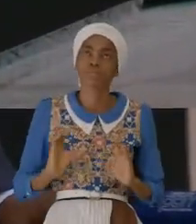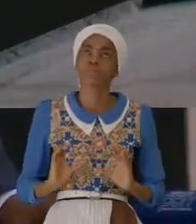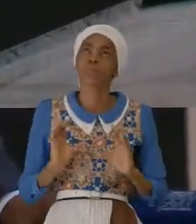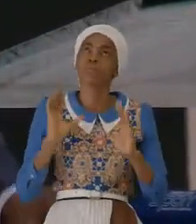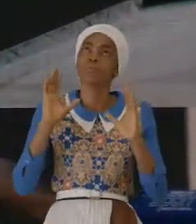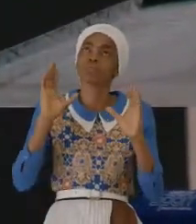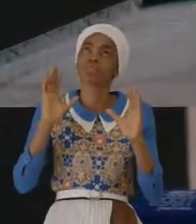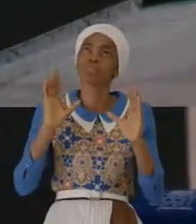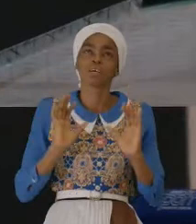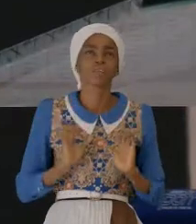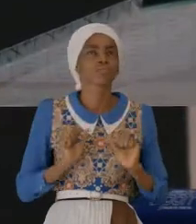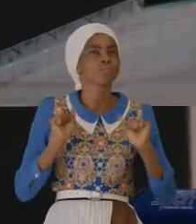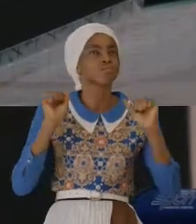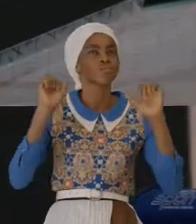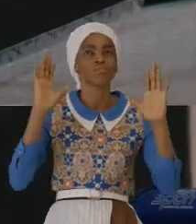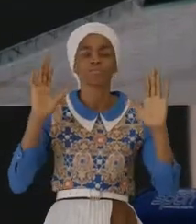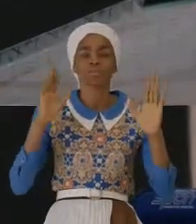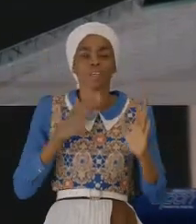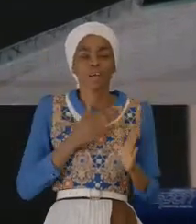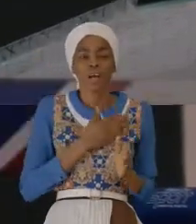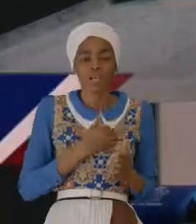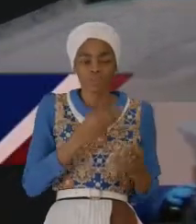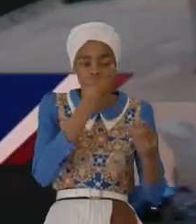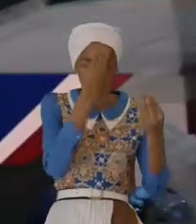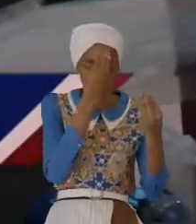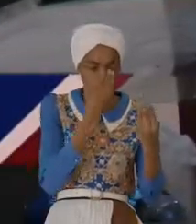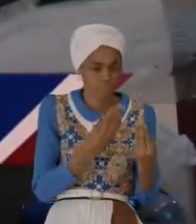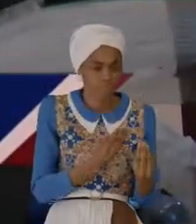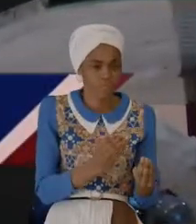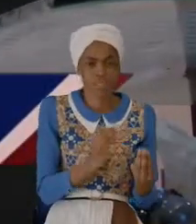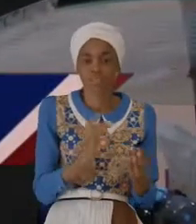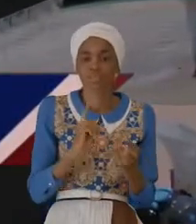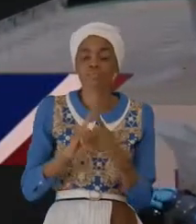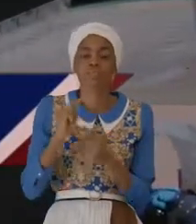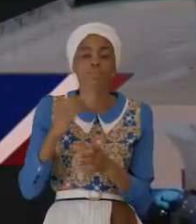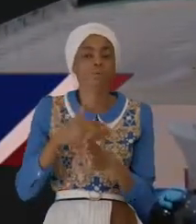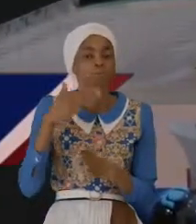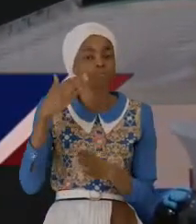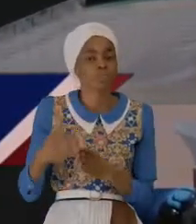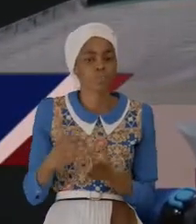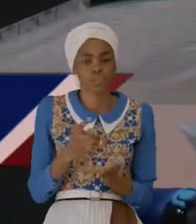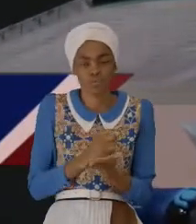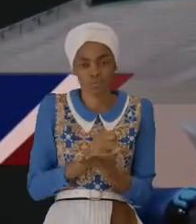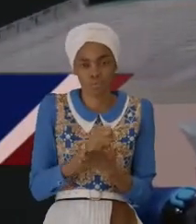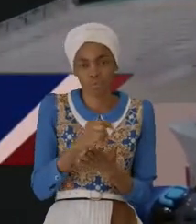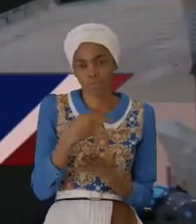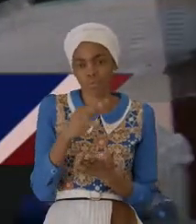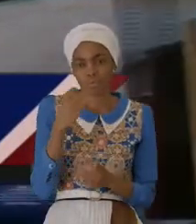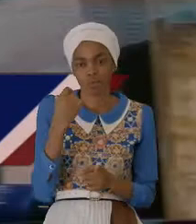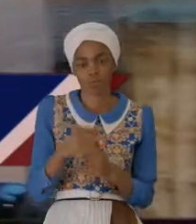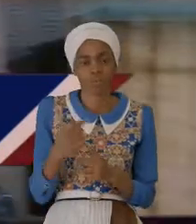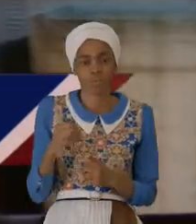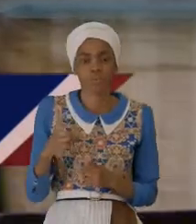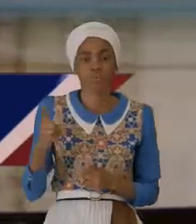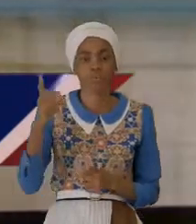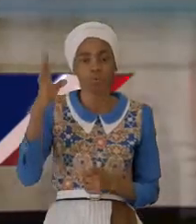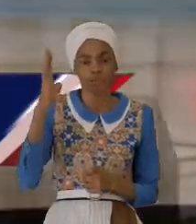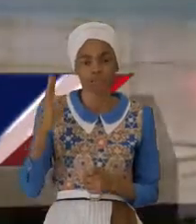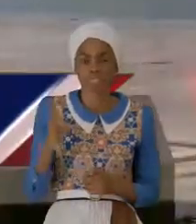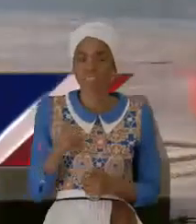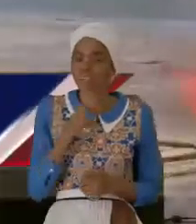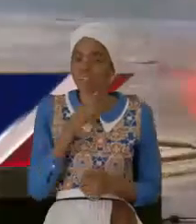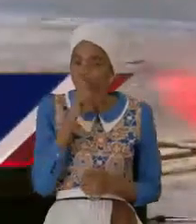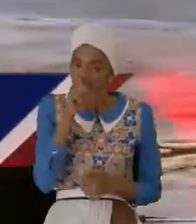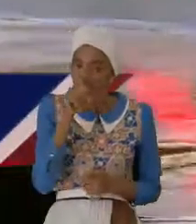and given and submissive to the total truth of the words of God he